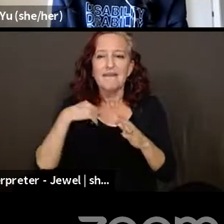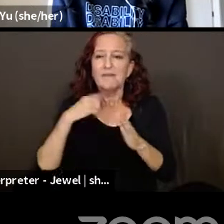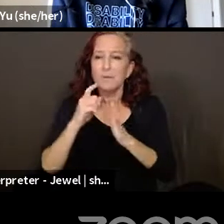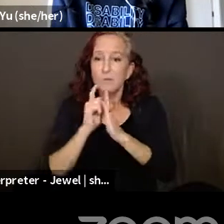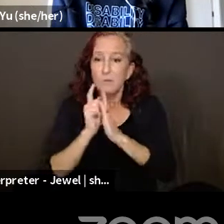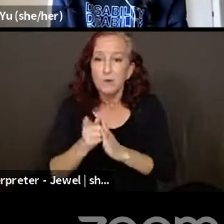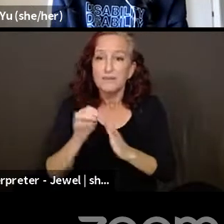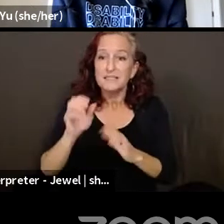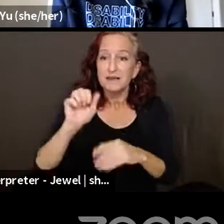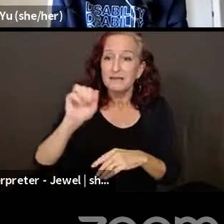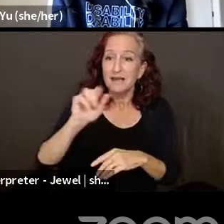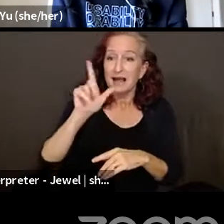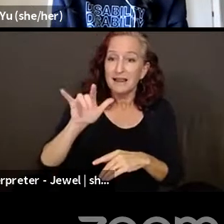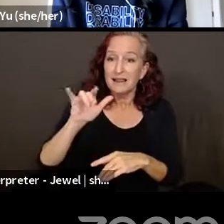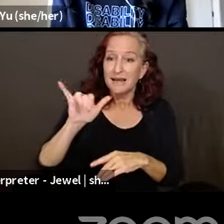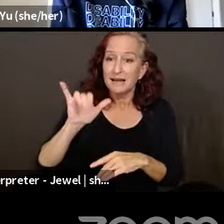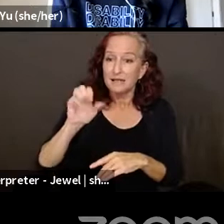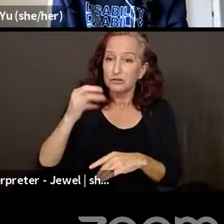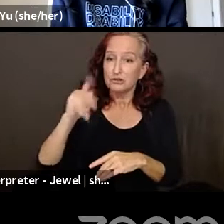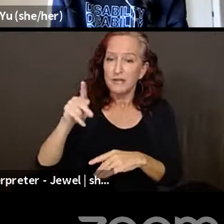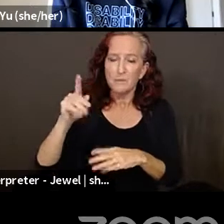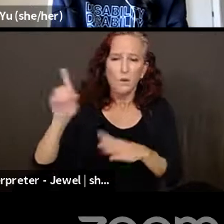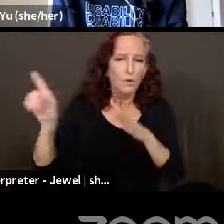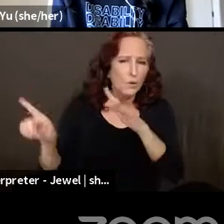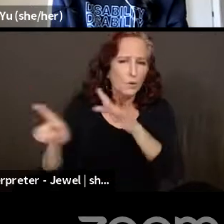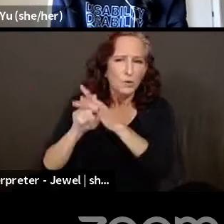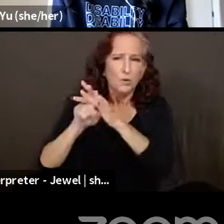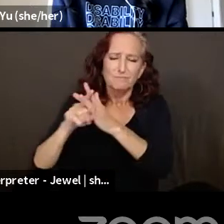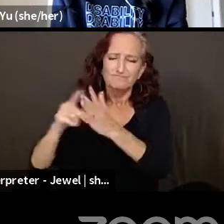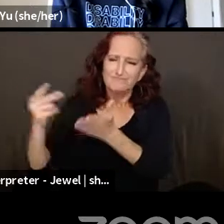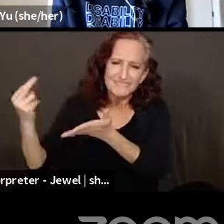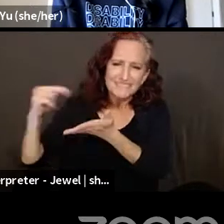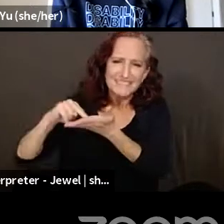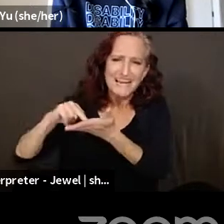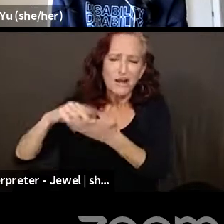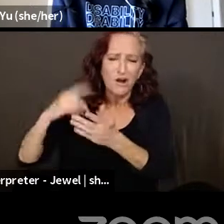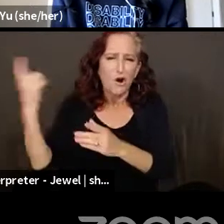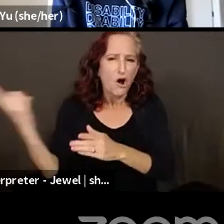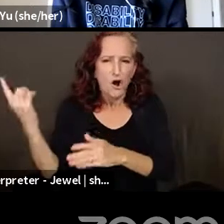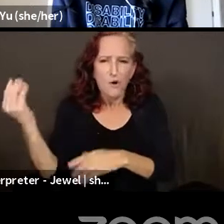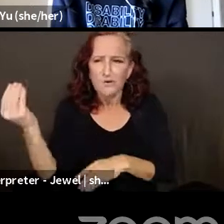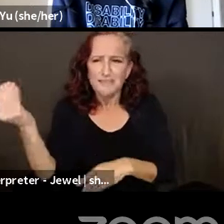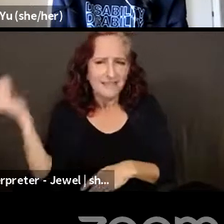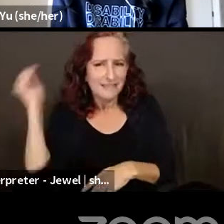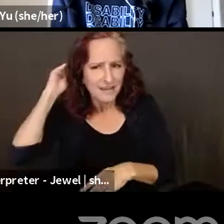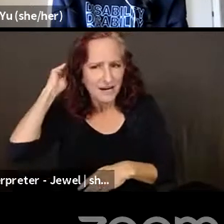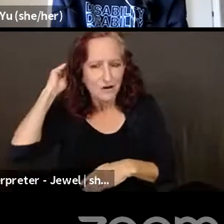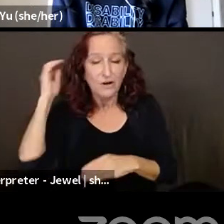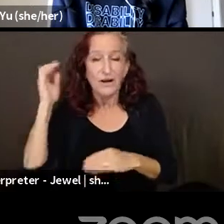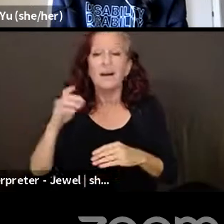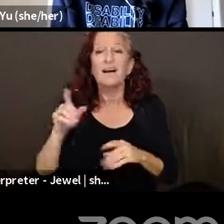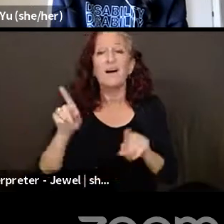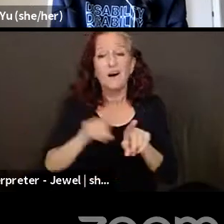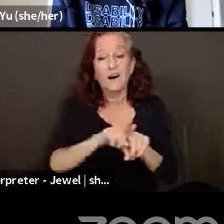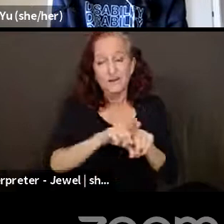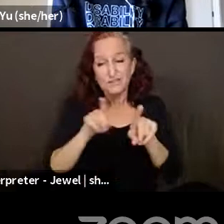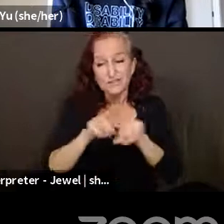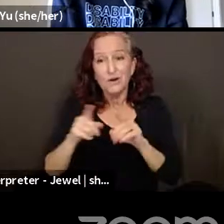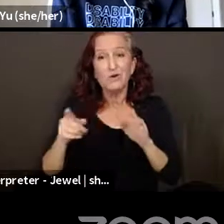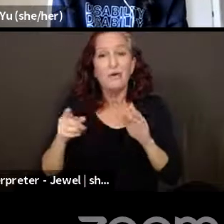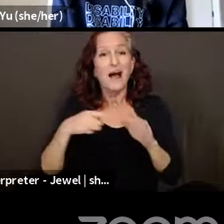allyship stand out for me. But also what continues to stand out are the moments where I needed an ally and I didn't have